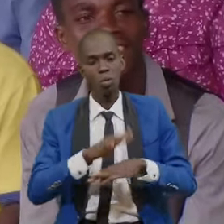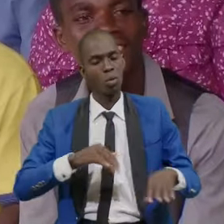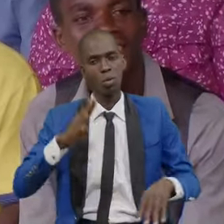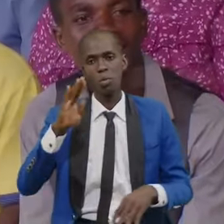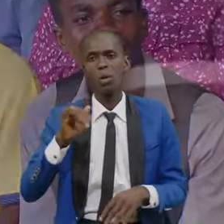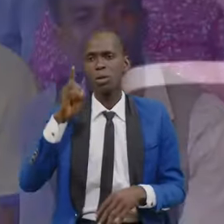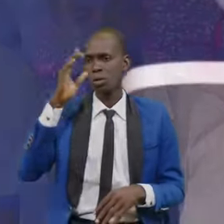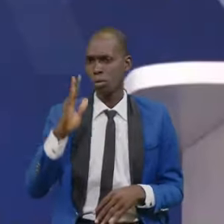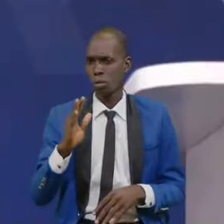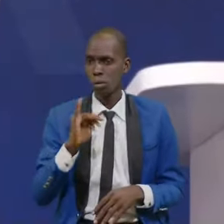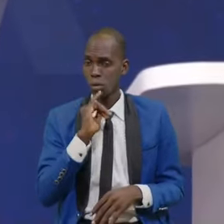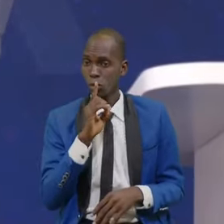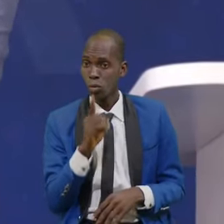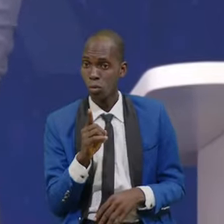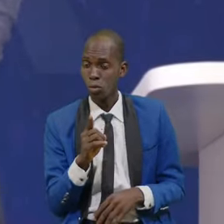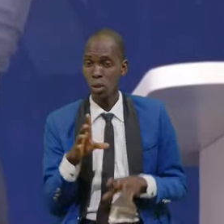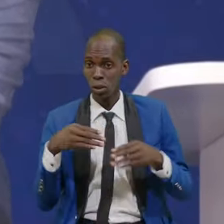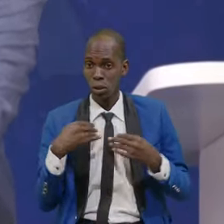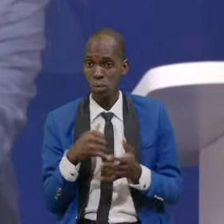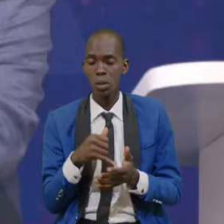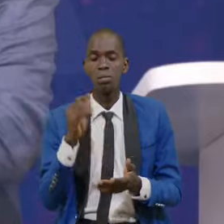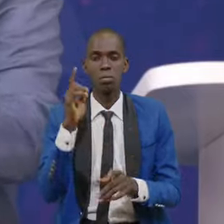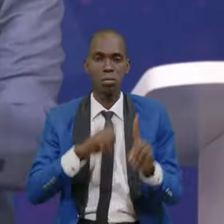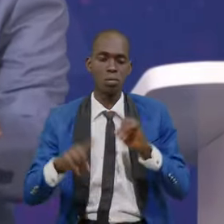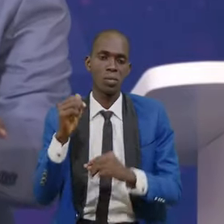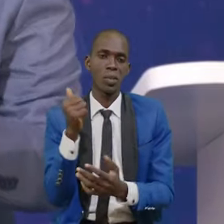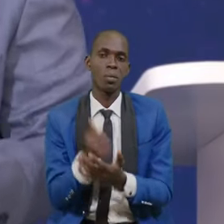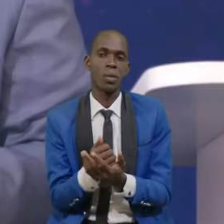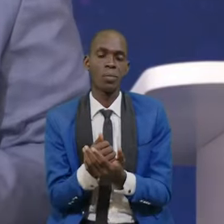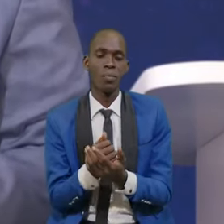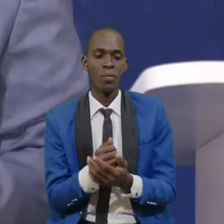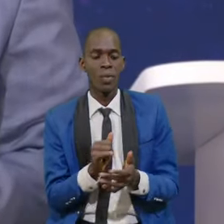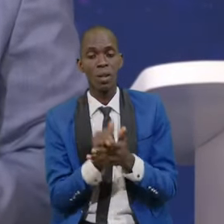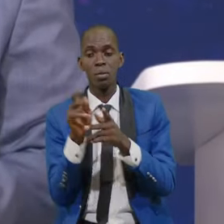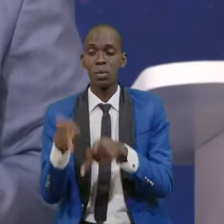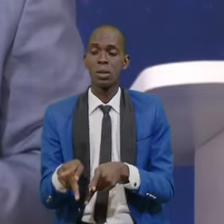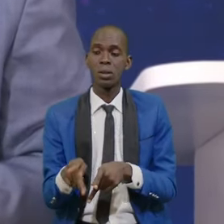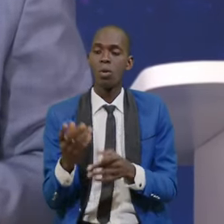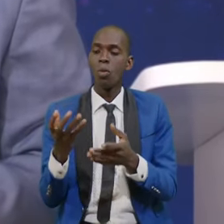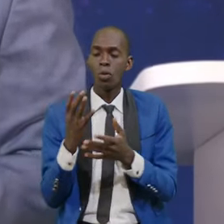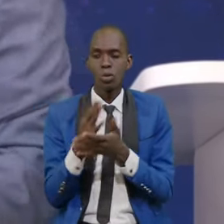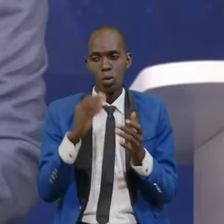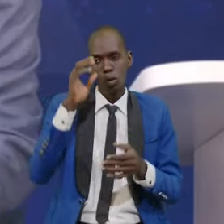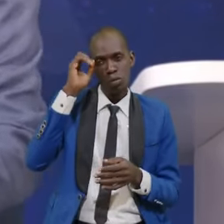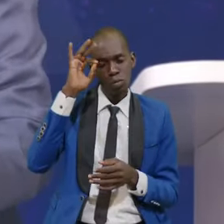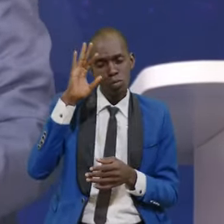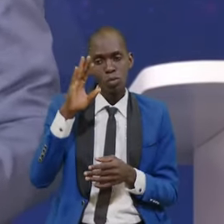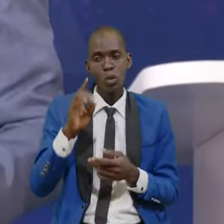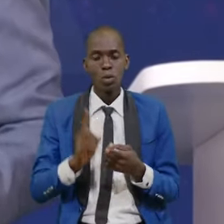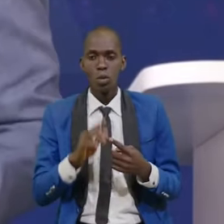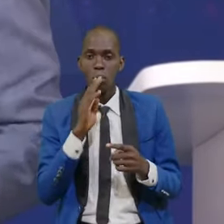He wants some juju, some voodoo, some things done so that